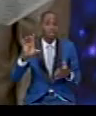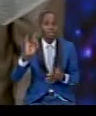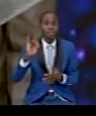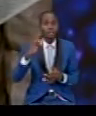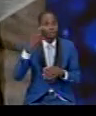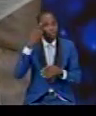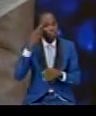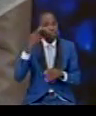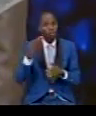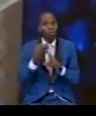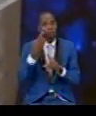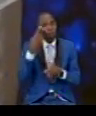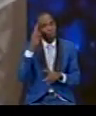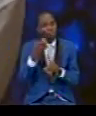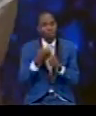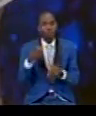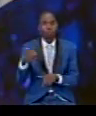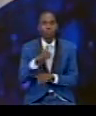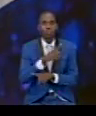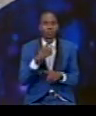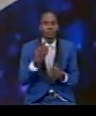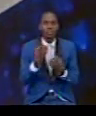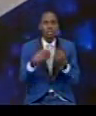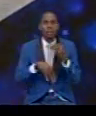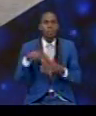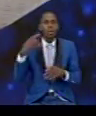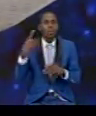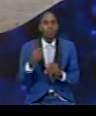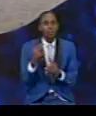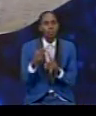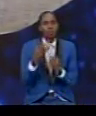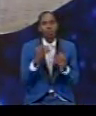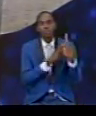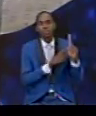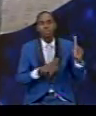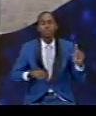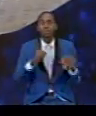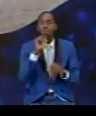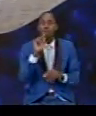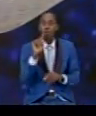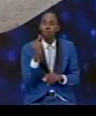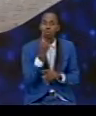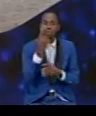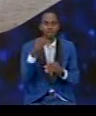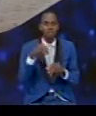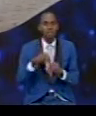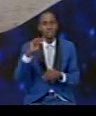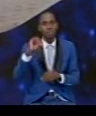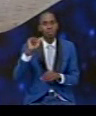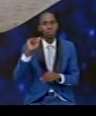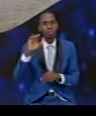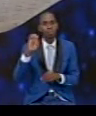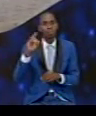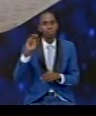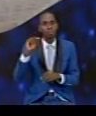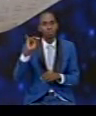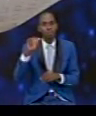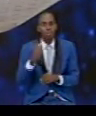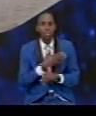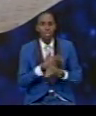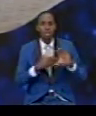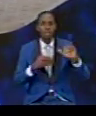from you sounded out the words of the Lord not only in Macedonia but also